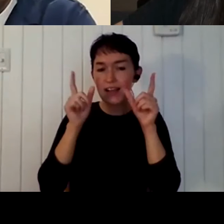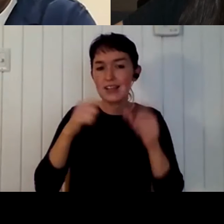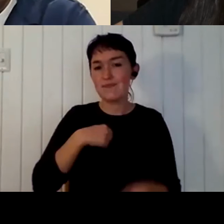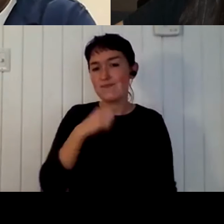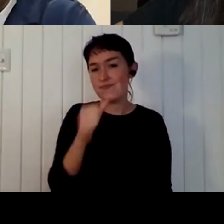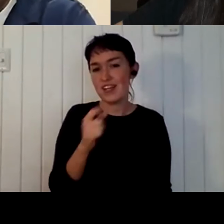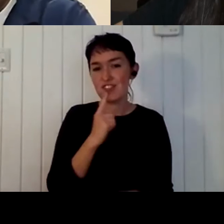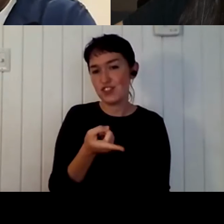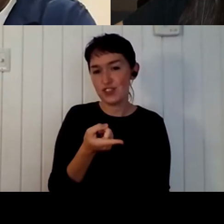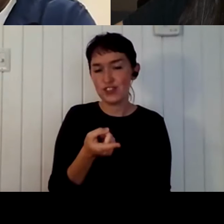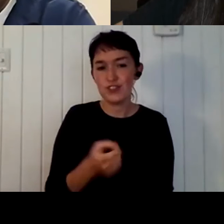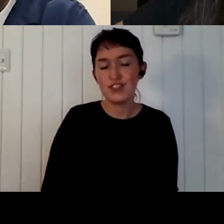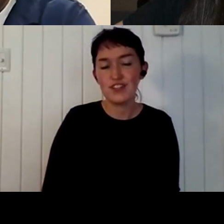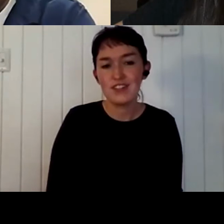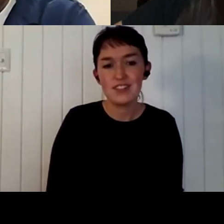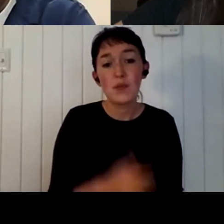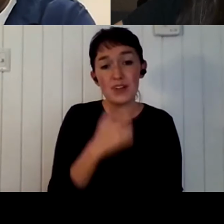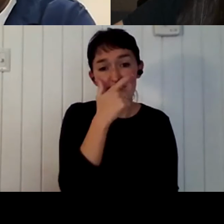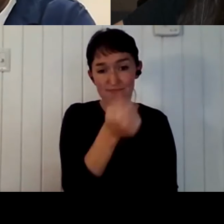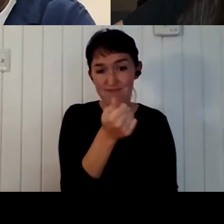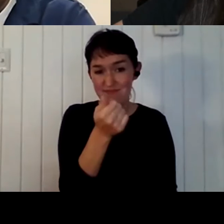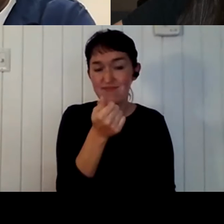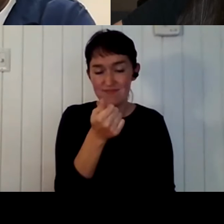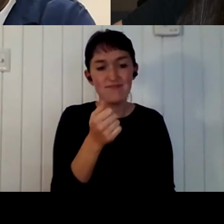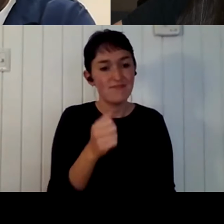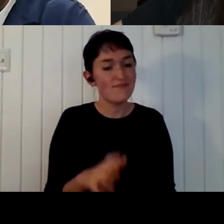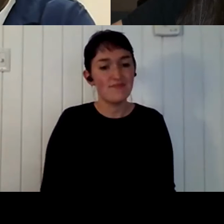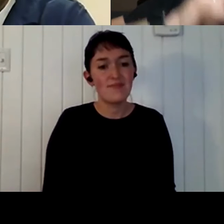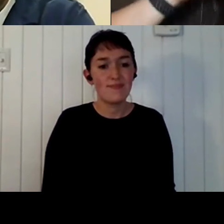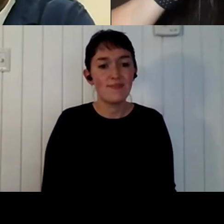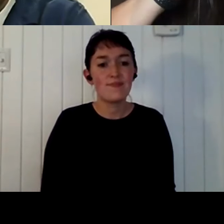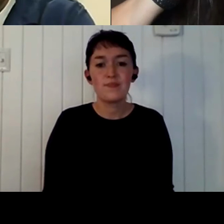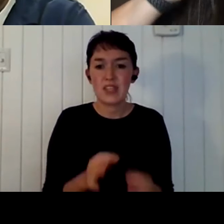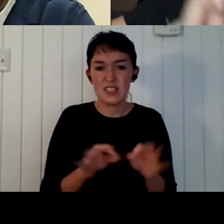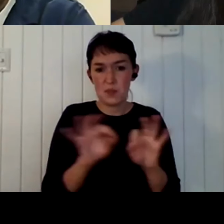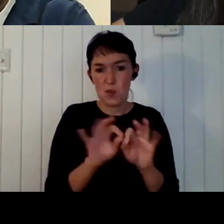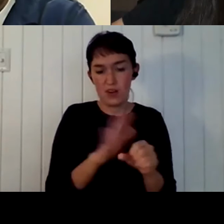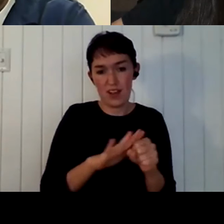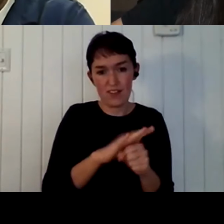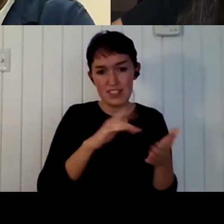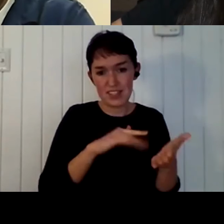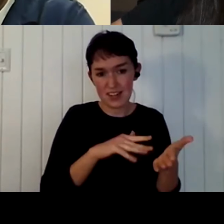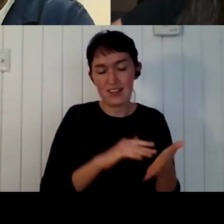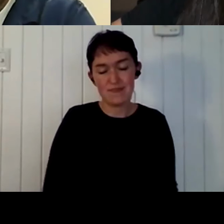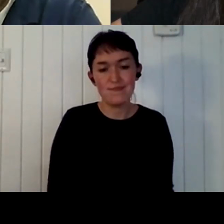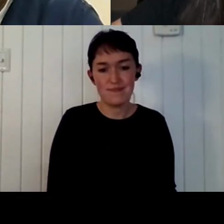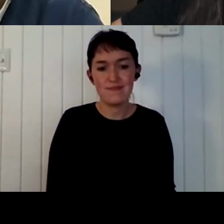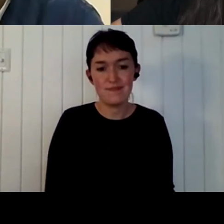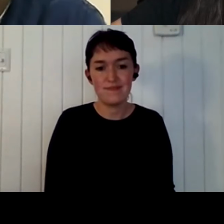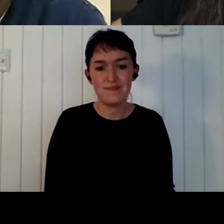entirely. But it is a really interesting, very, very, very important area for research.